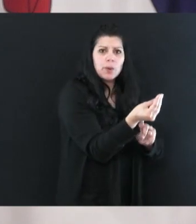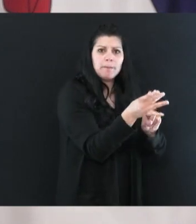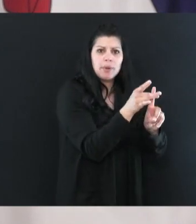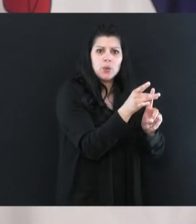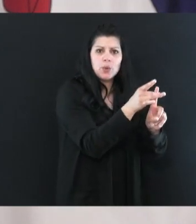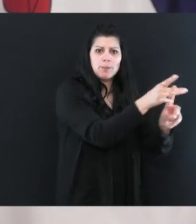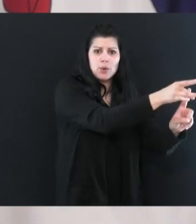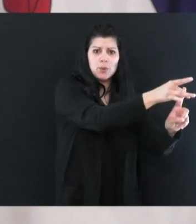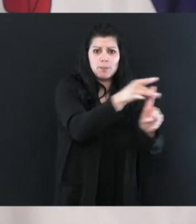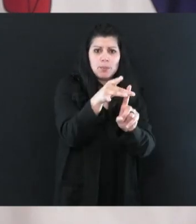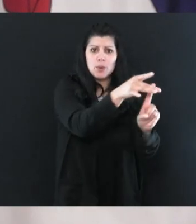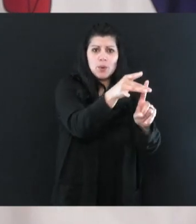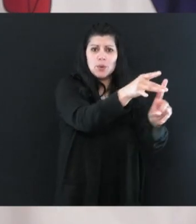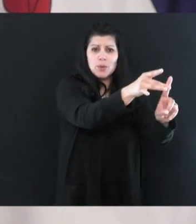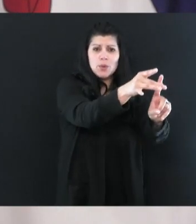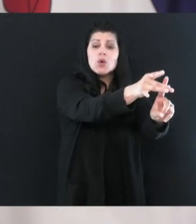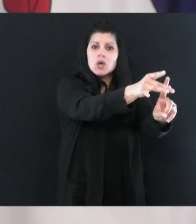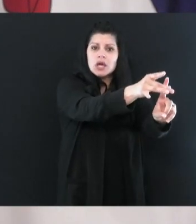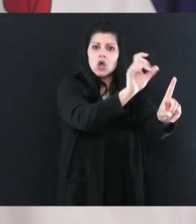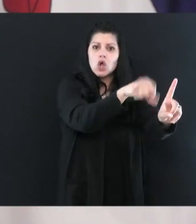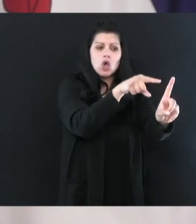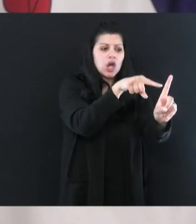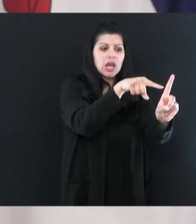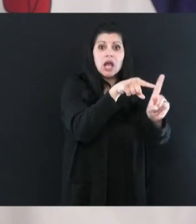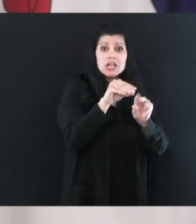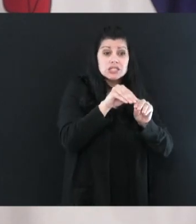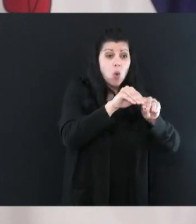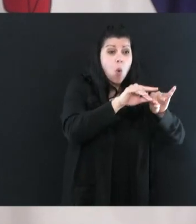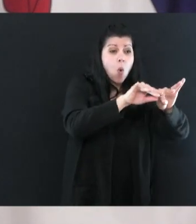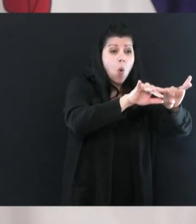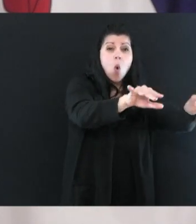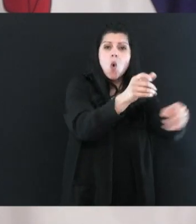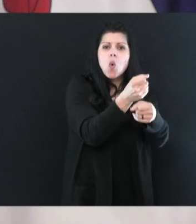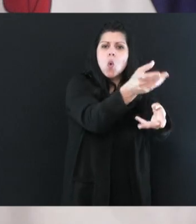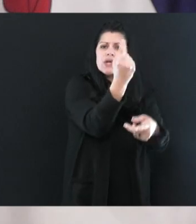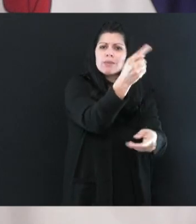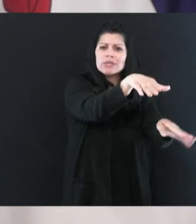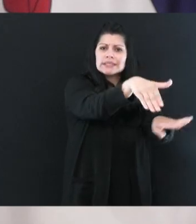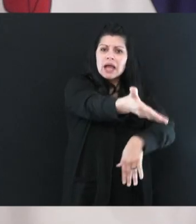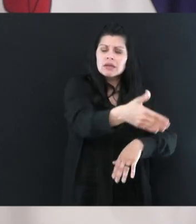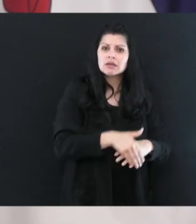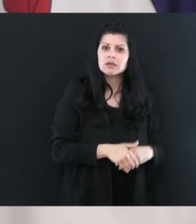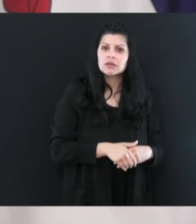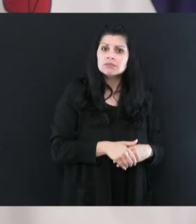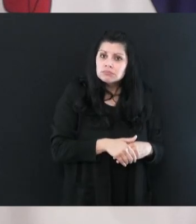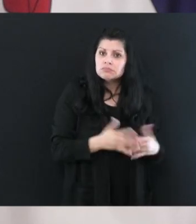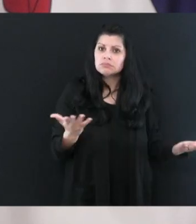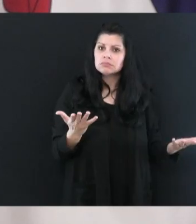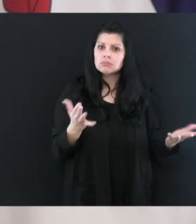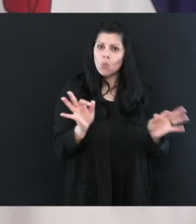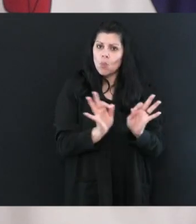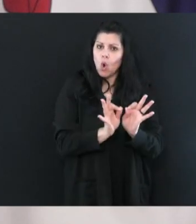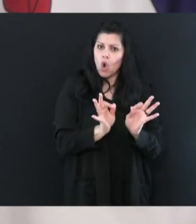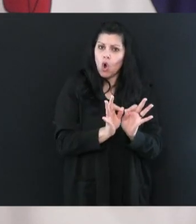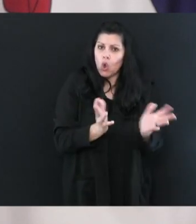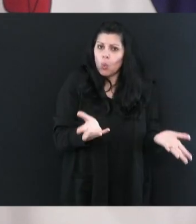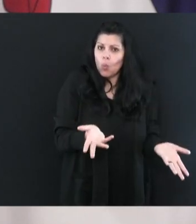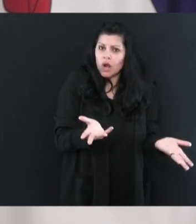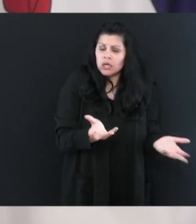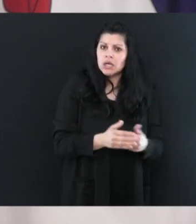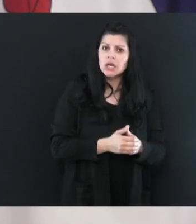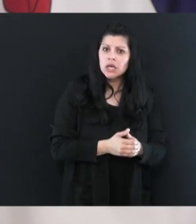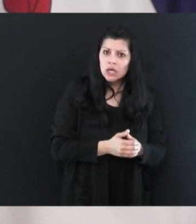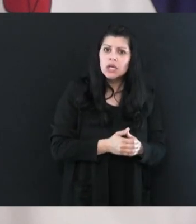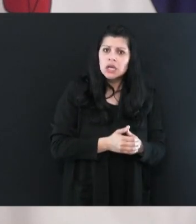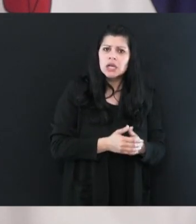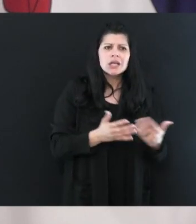found in just Kanawha County last week. What's it worth? What's it worth? I mean, for crying